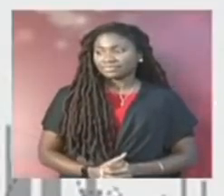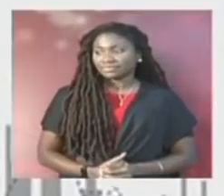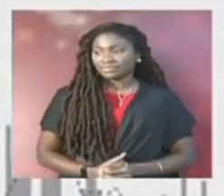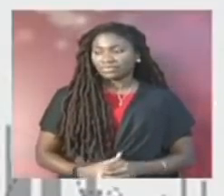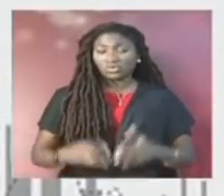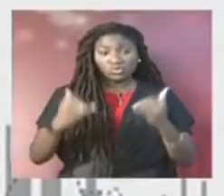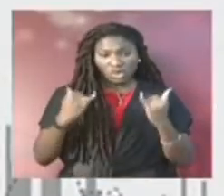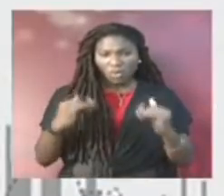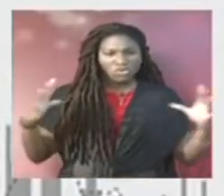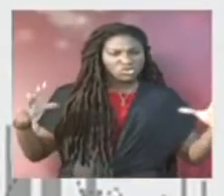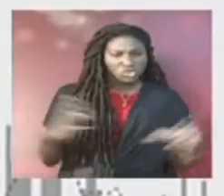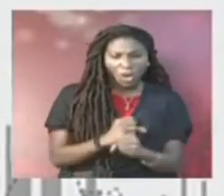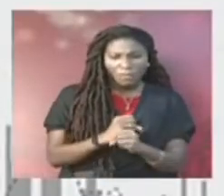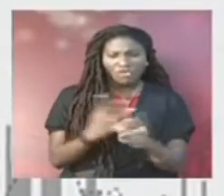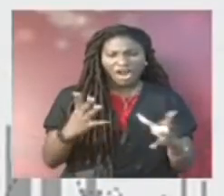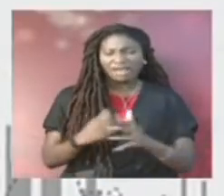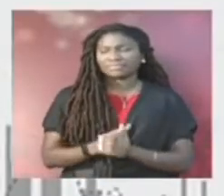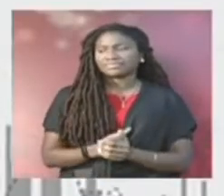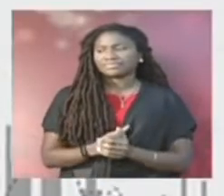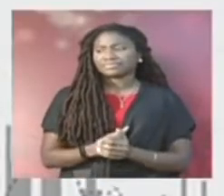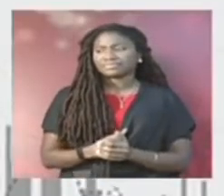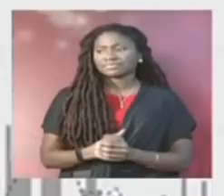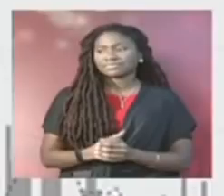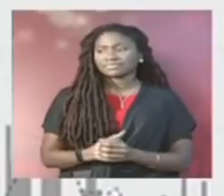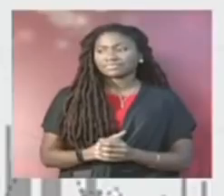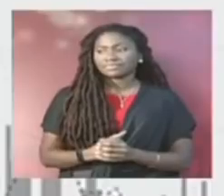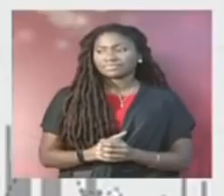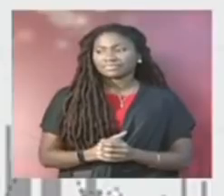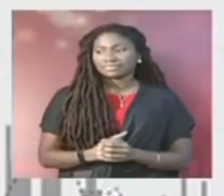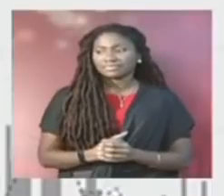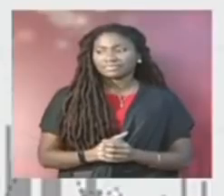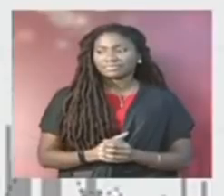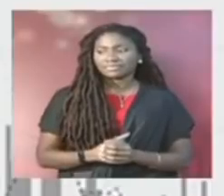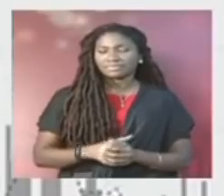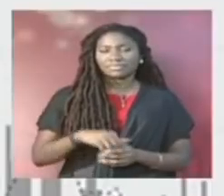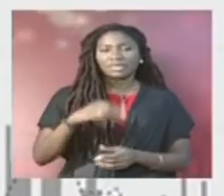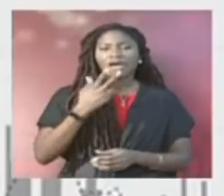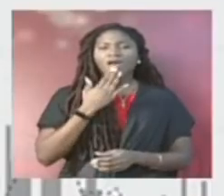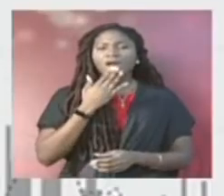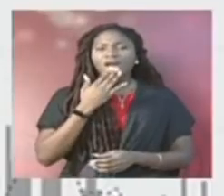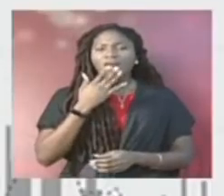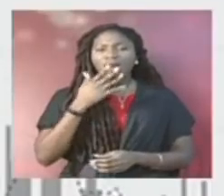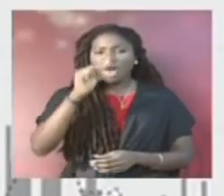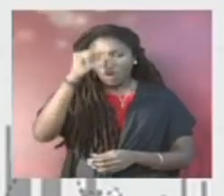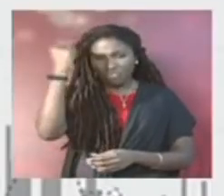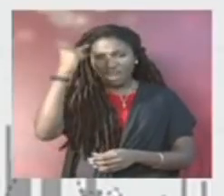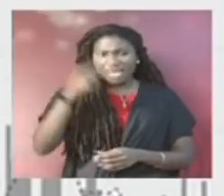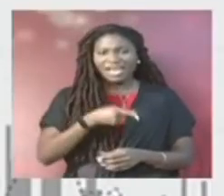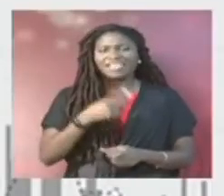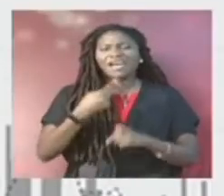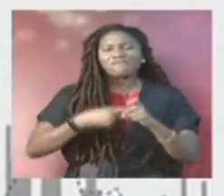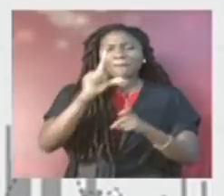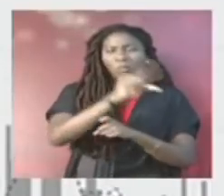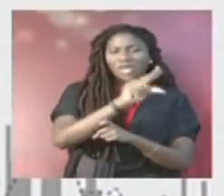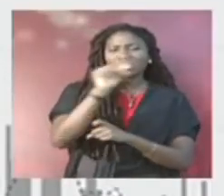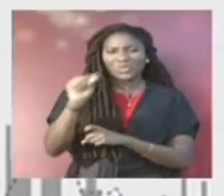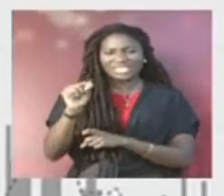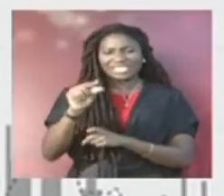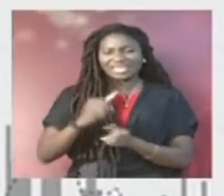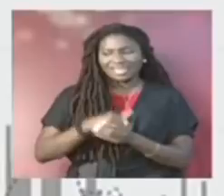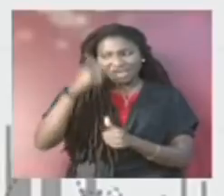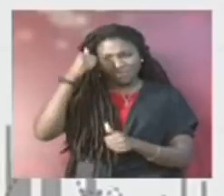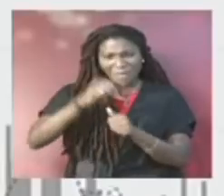we're familiar with this graph at this point. Left-hand side, gray bars, 2020. The tallest part of that gray bar period was in